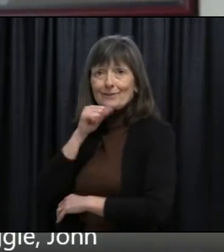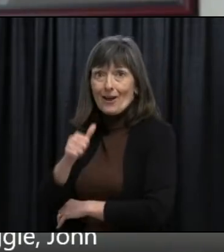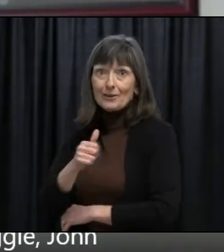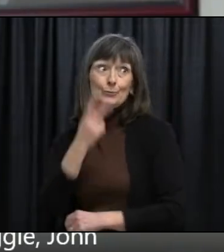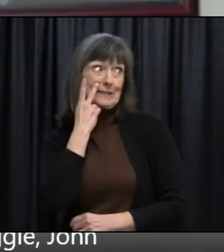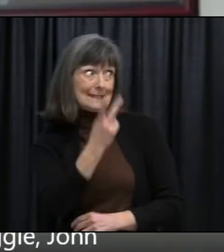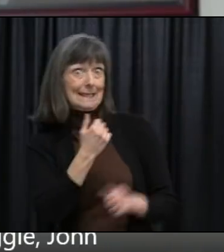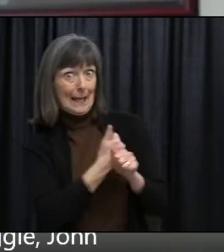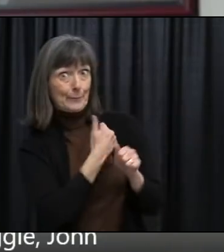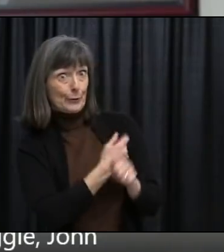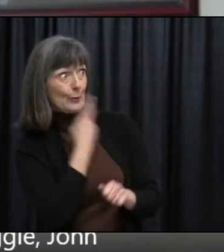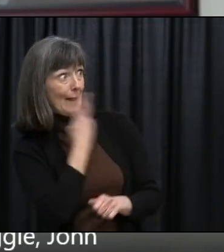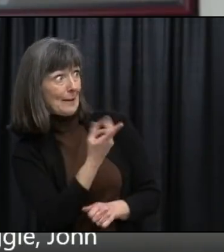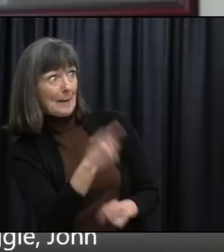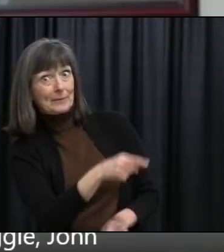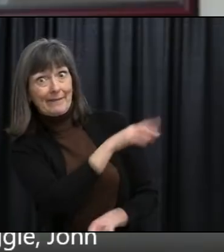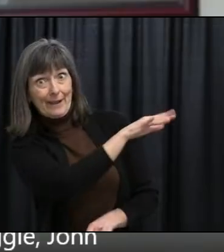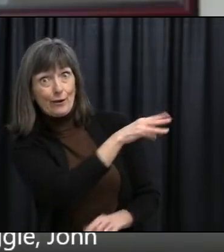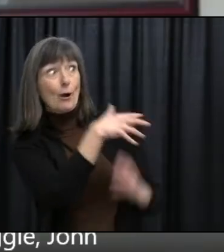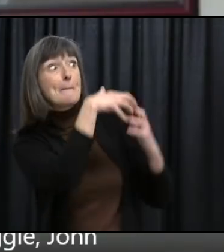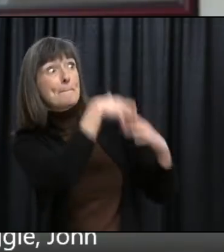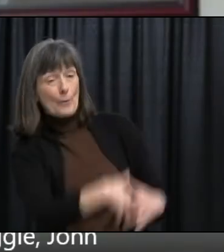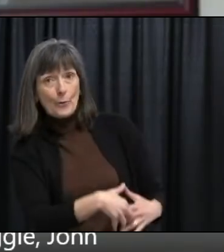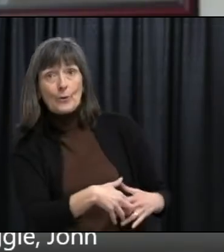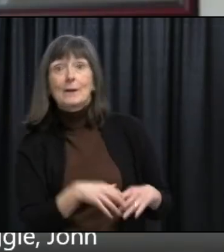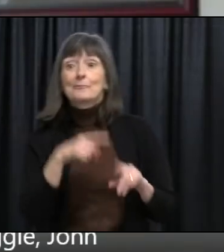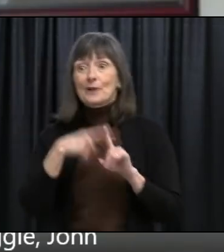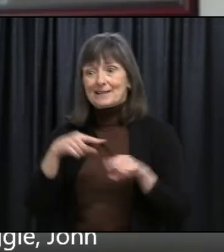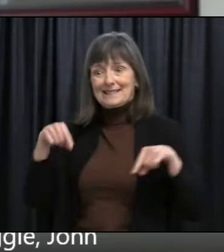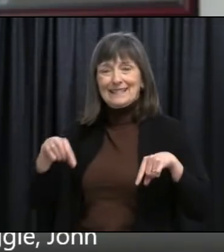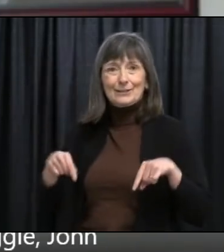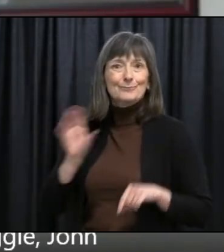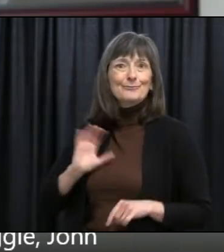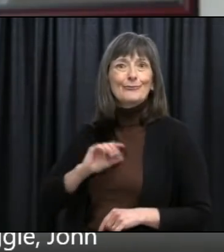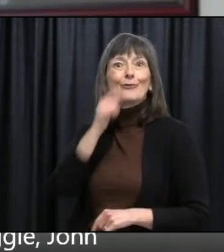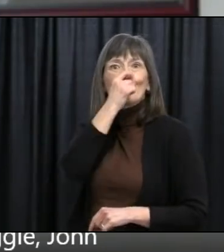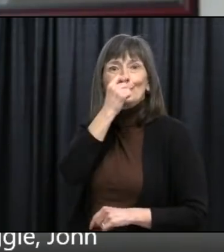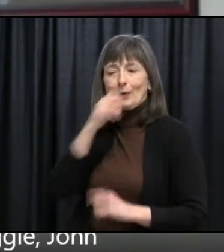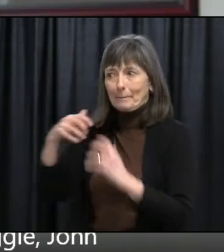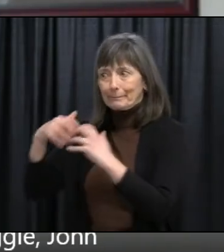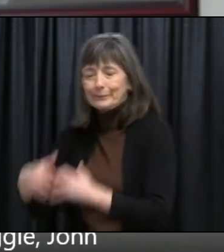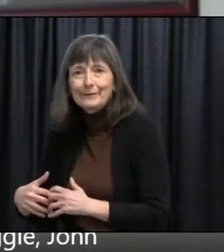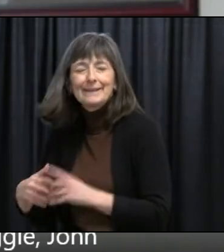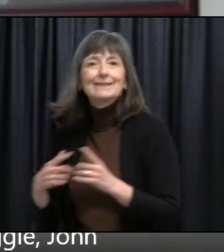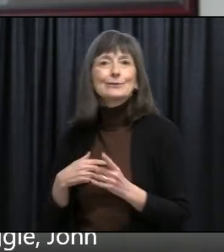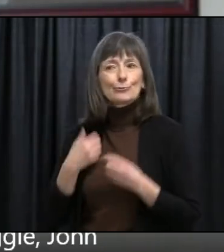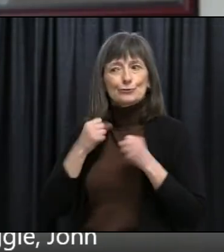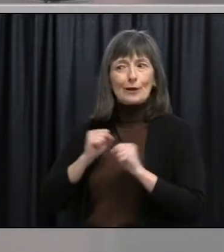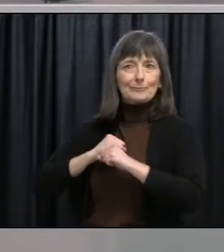own experience. And we think we've done what we can behind the scenes to try and mitigate that.